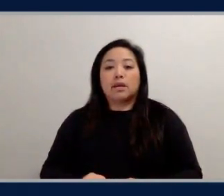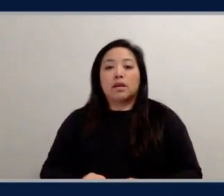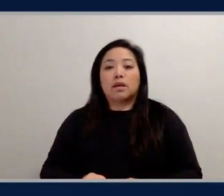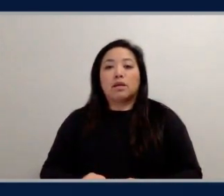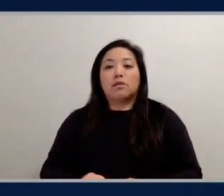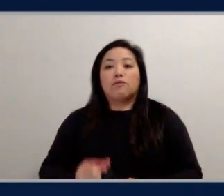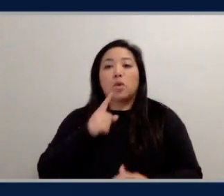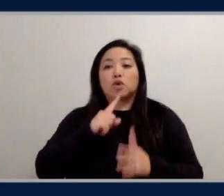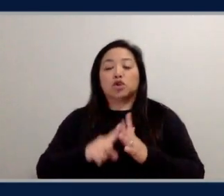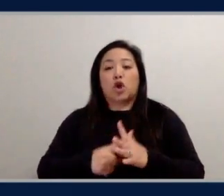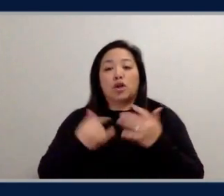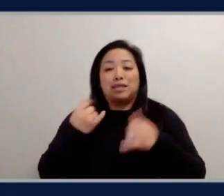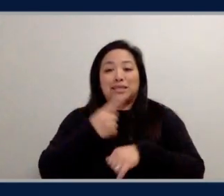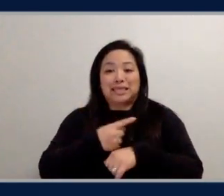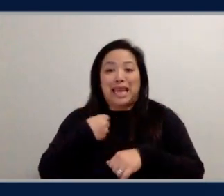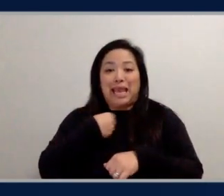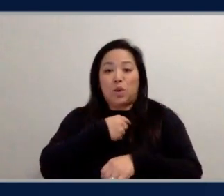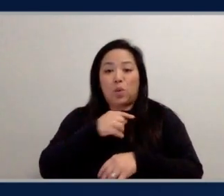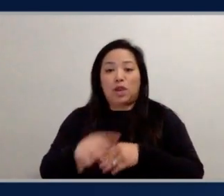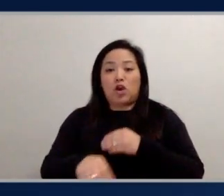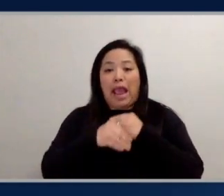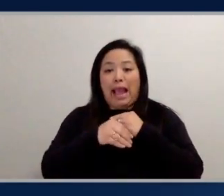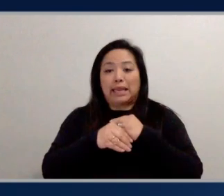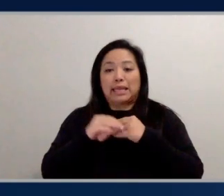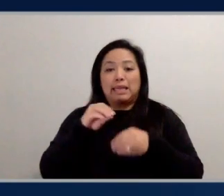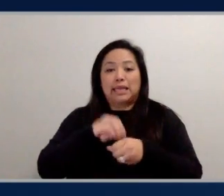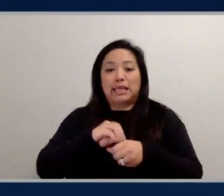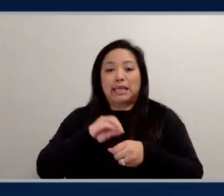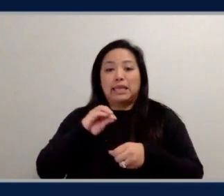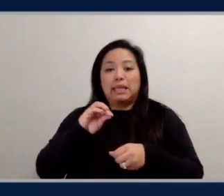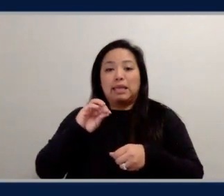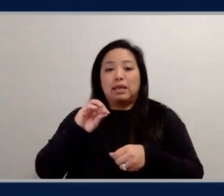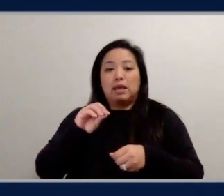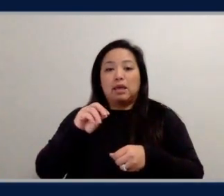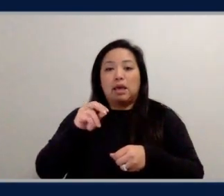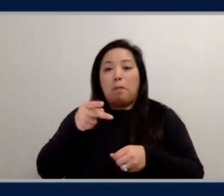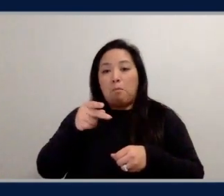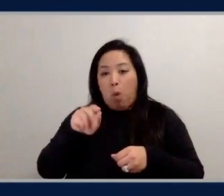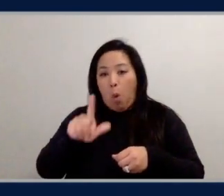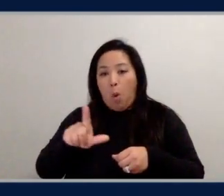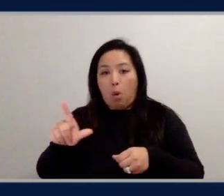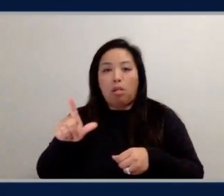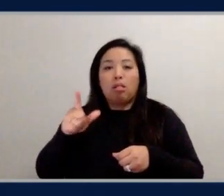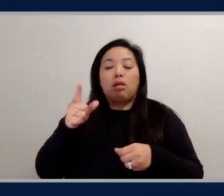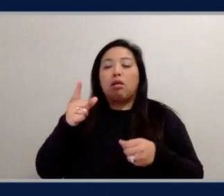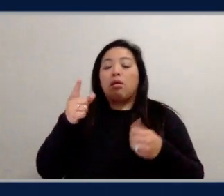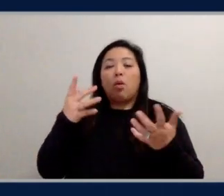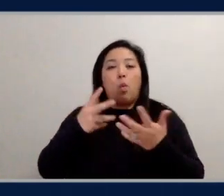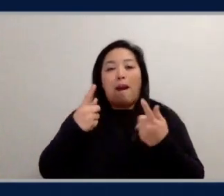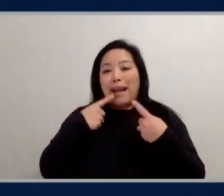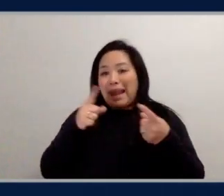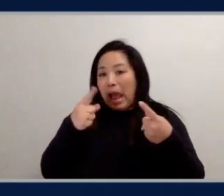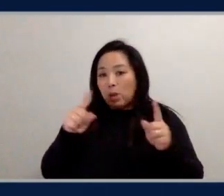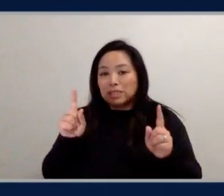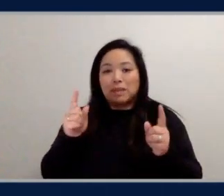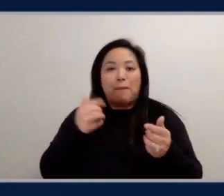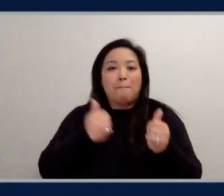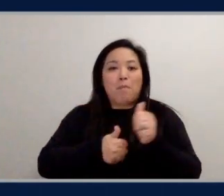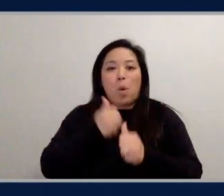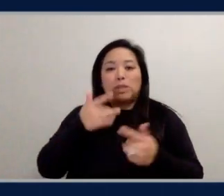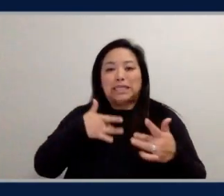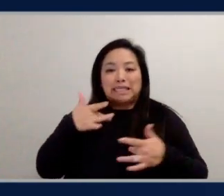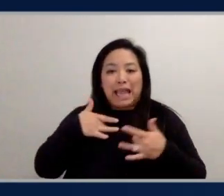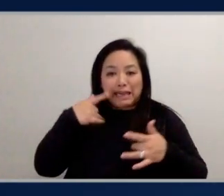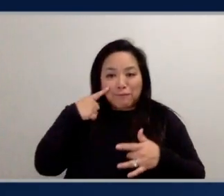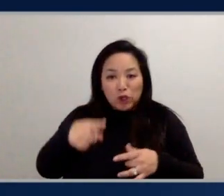today, we are adding a poll in the chat. Yep. So let us know what launch announcement from today was most exciting for you. Let us